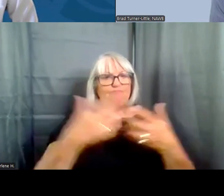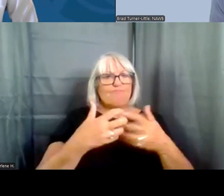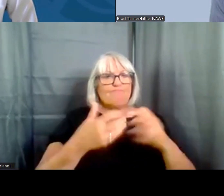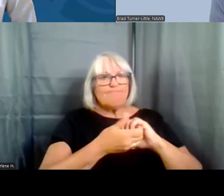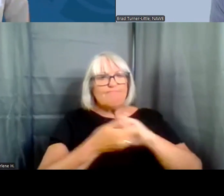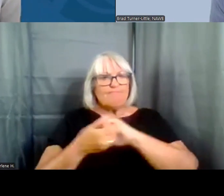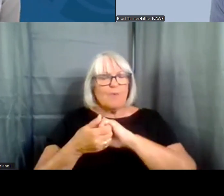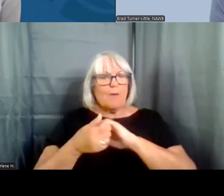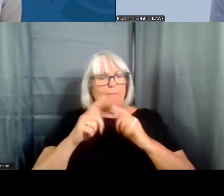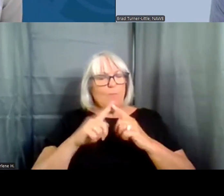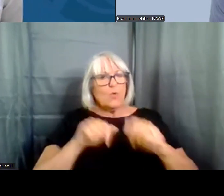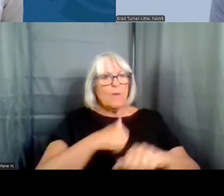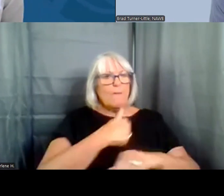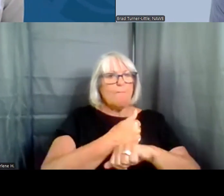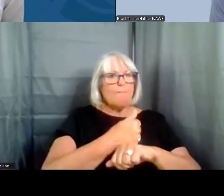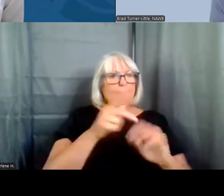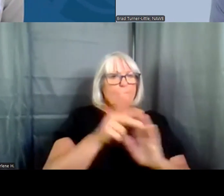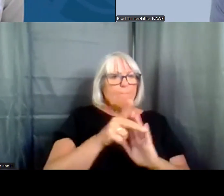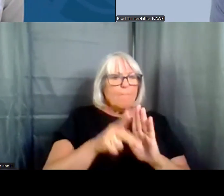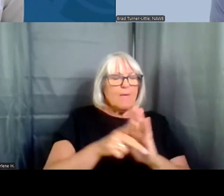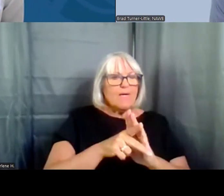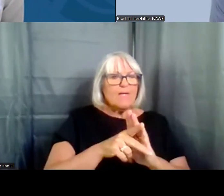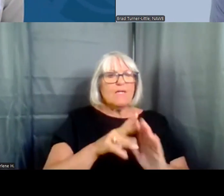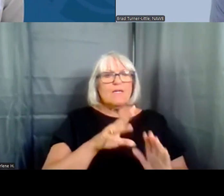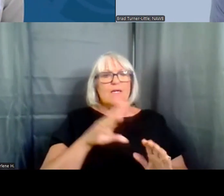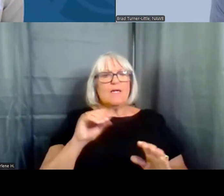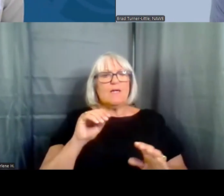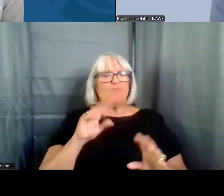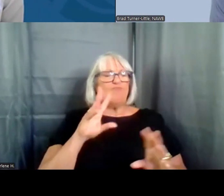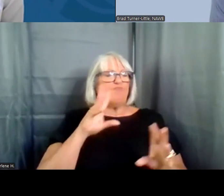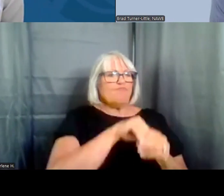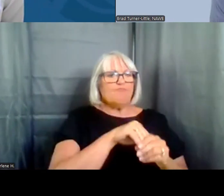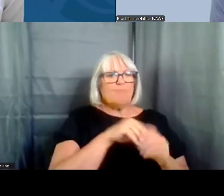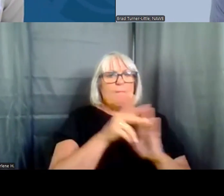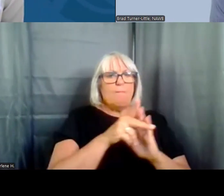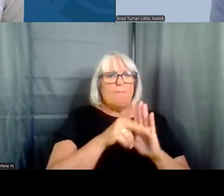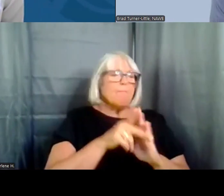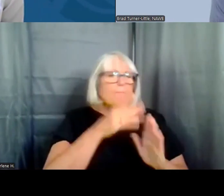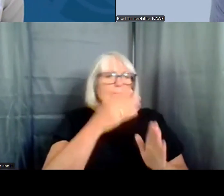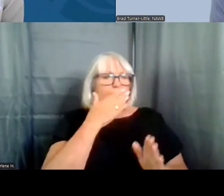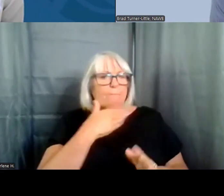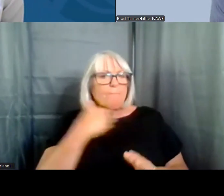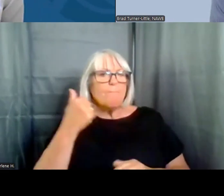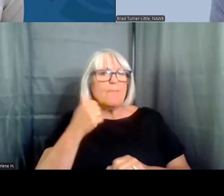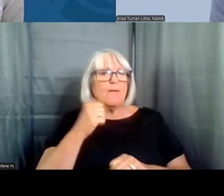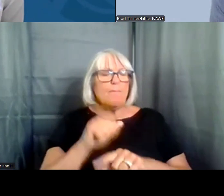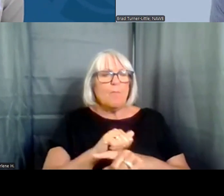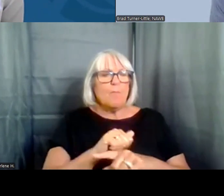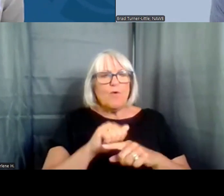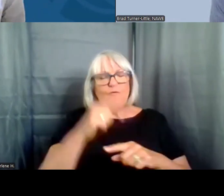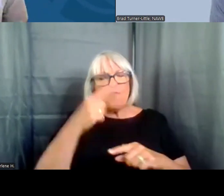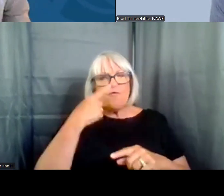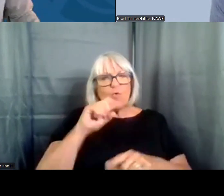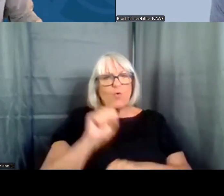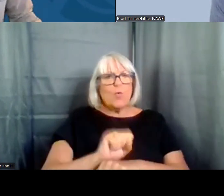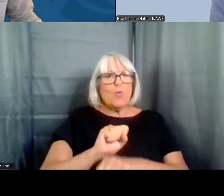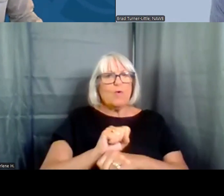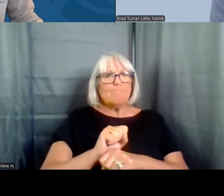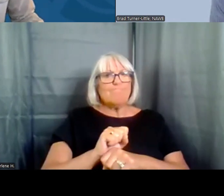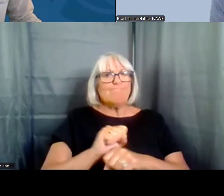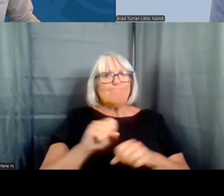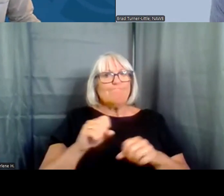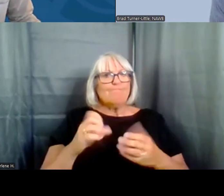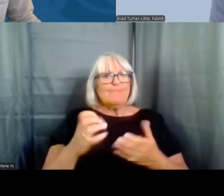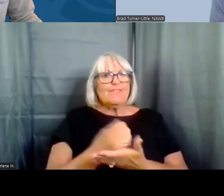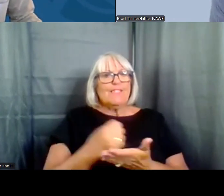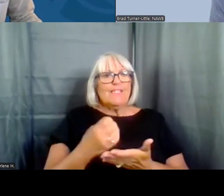best practices that increase employment opportunities for disabled people. So I won't say more than that. And I'm sure she can provide info